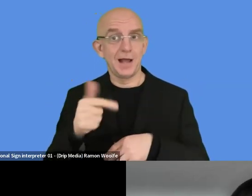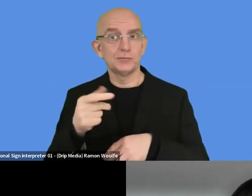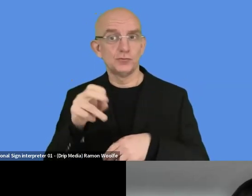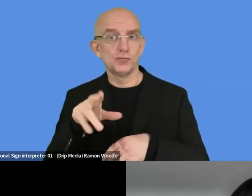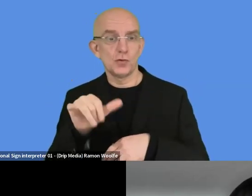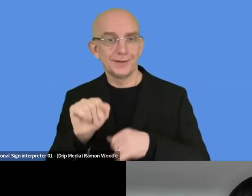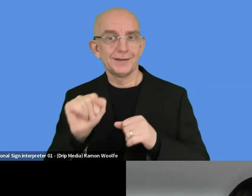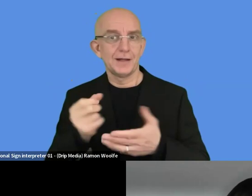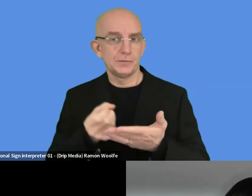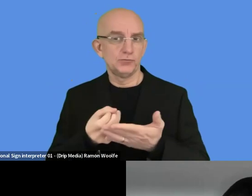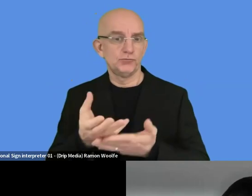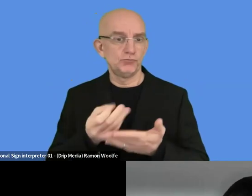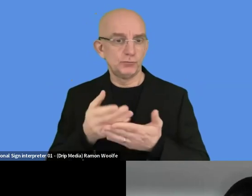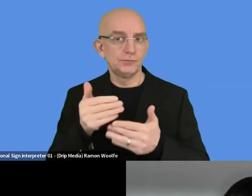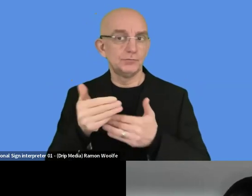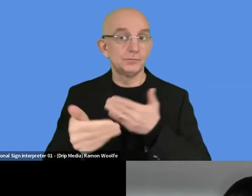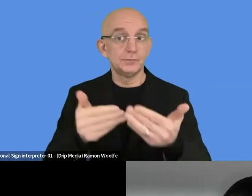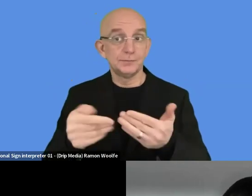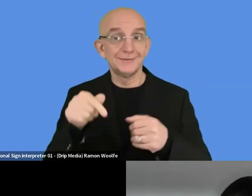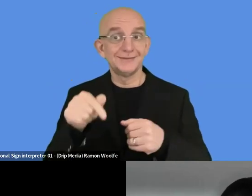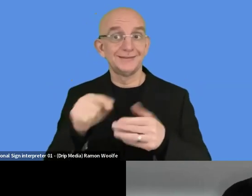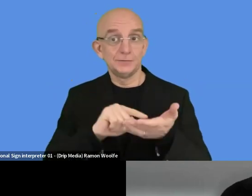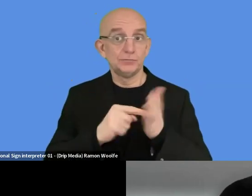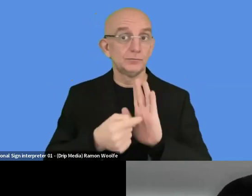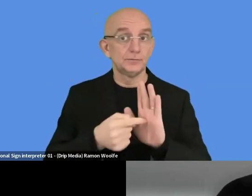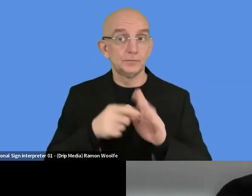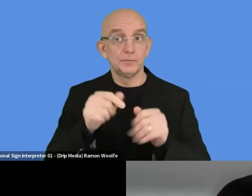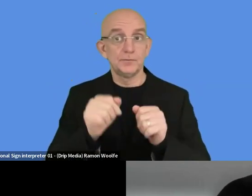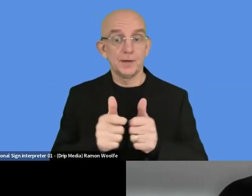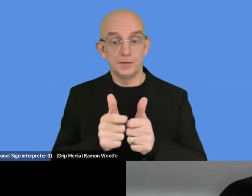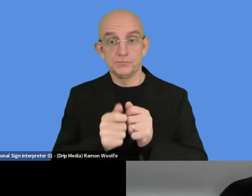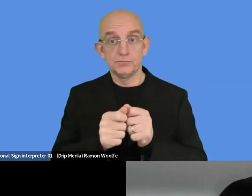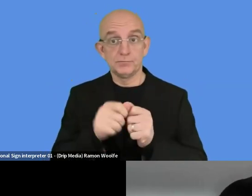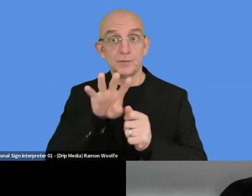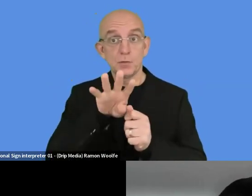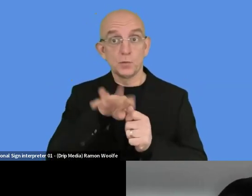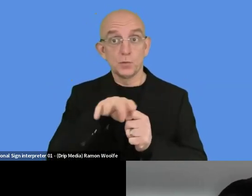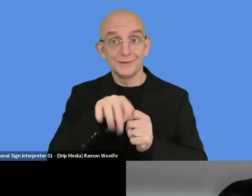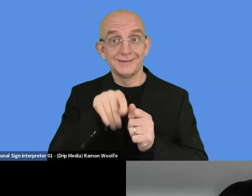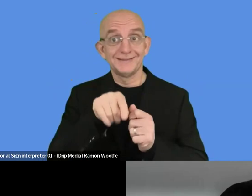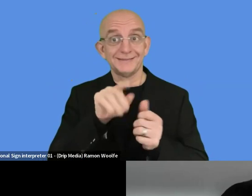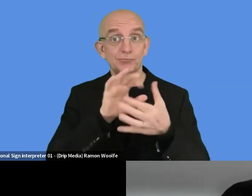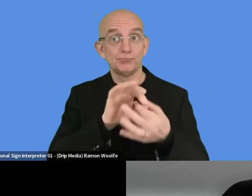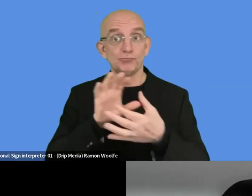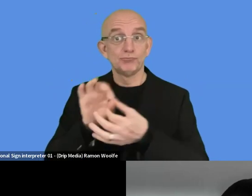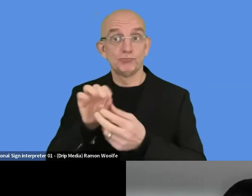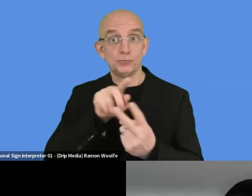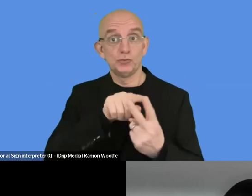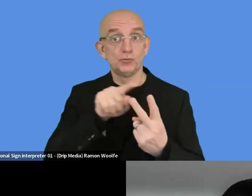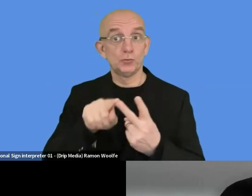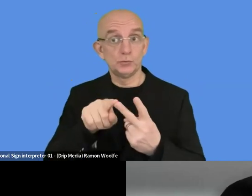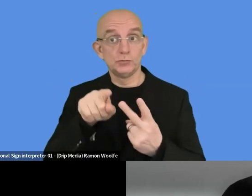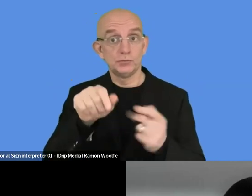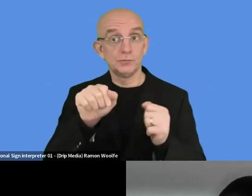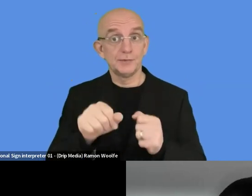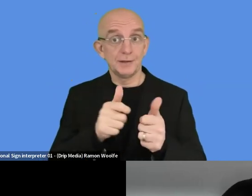by showcasing the QR codes to those two events. You can click on them and then read about those two